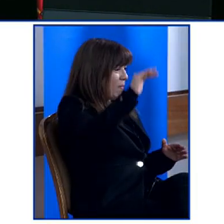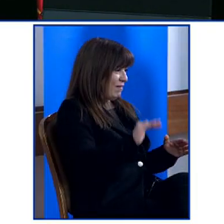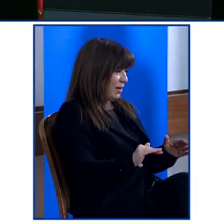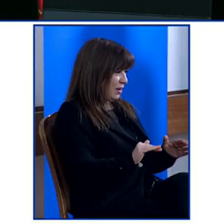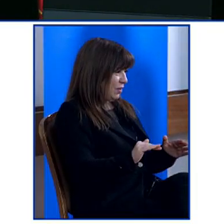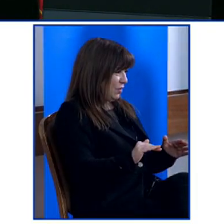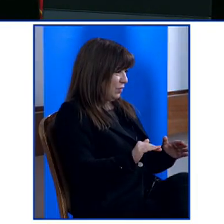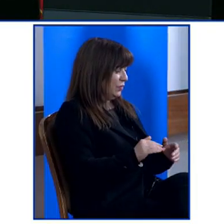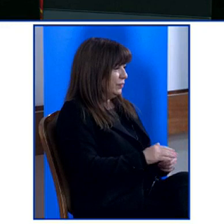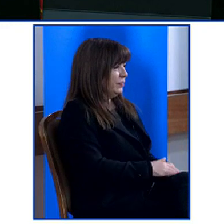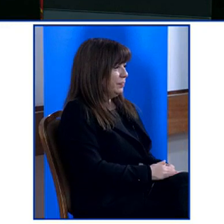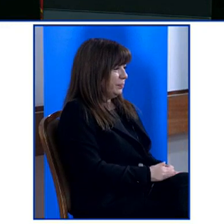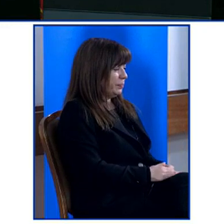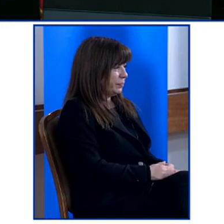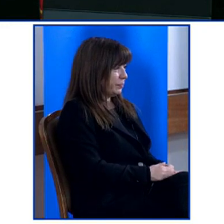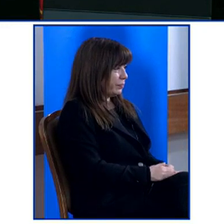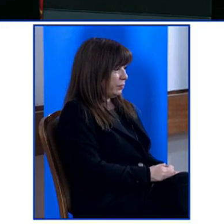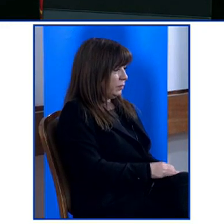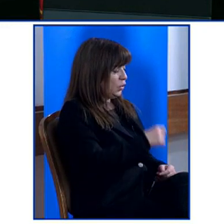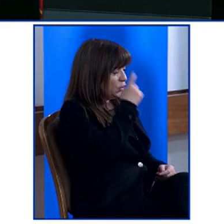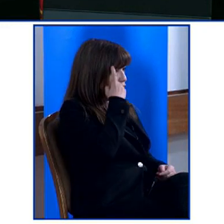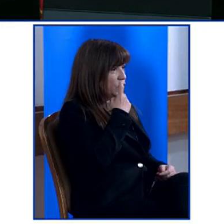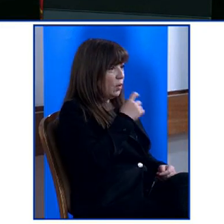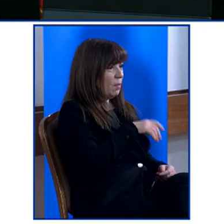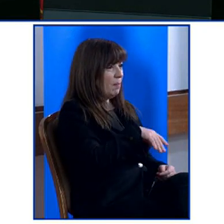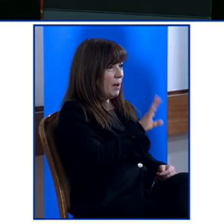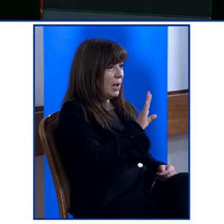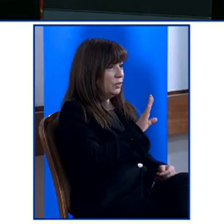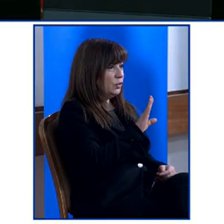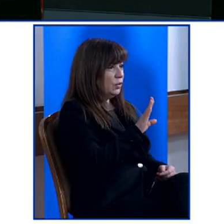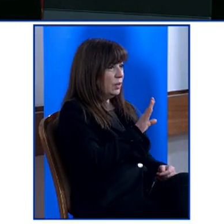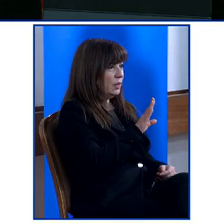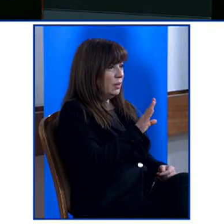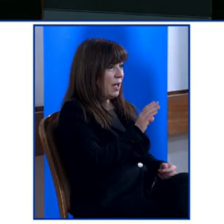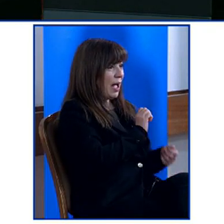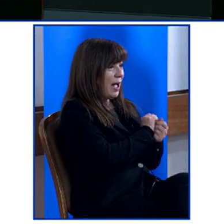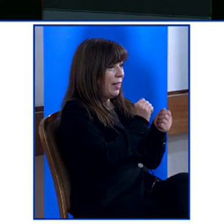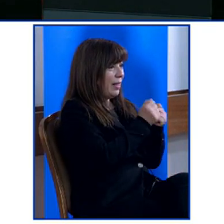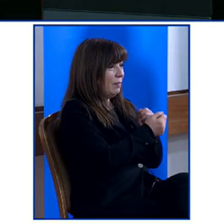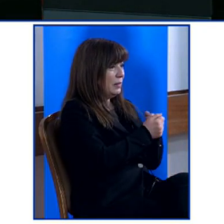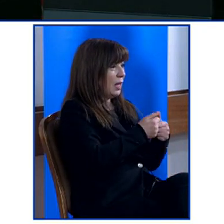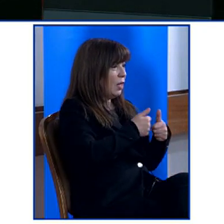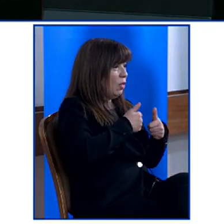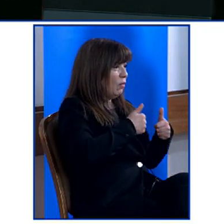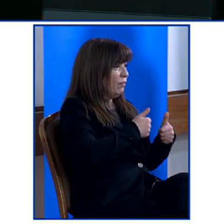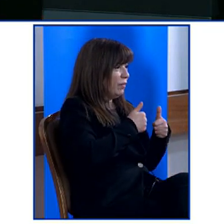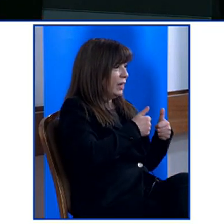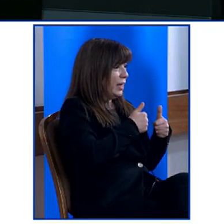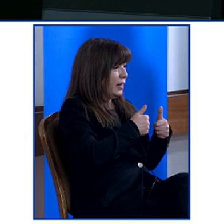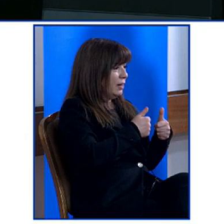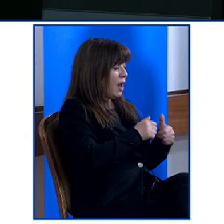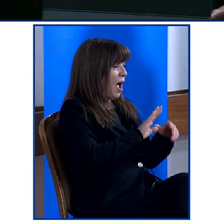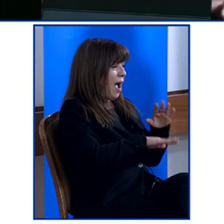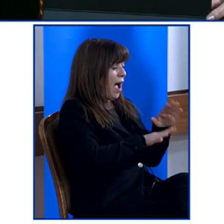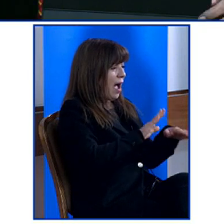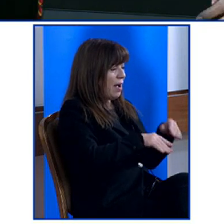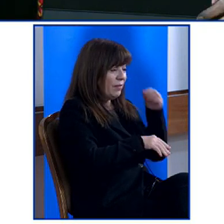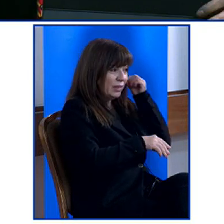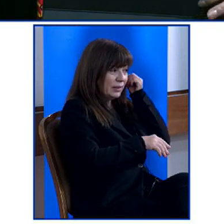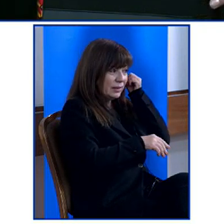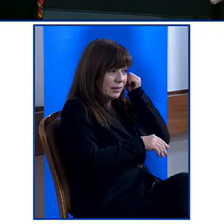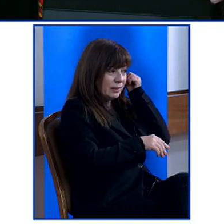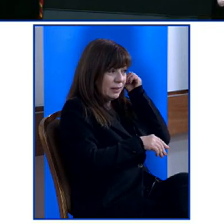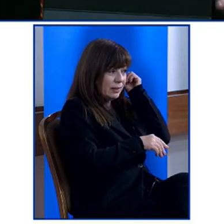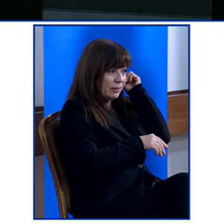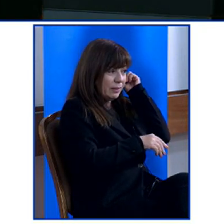And I think most people have adapted very well, sometimes to the detriment of the environment. But a hotter planet will result